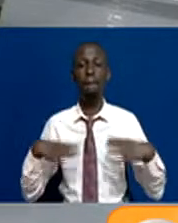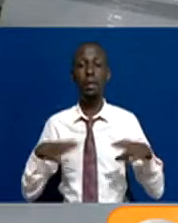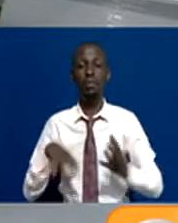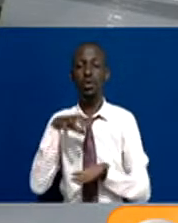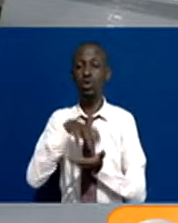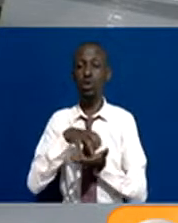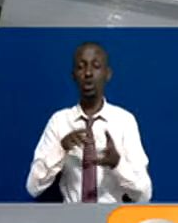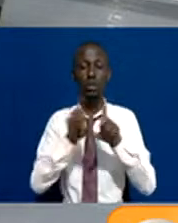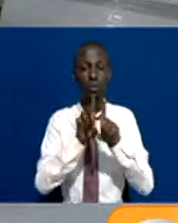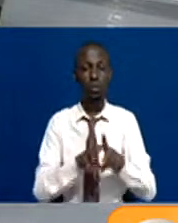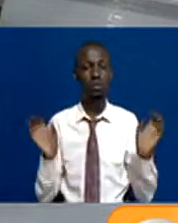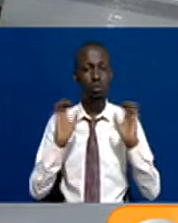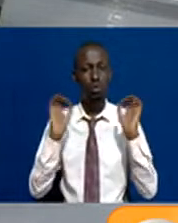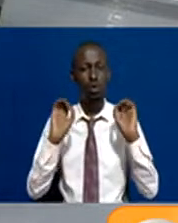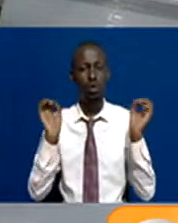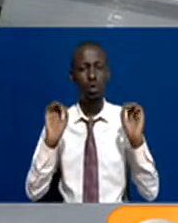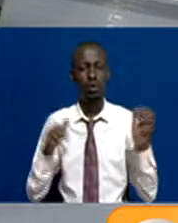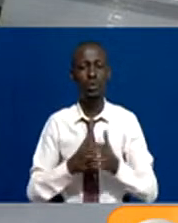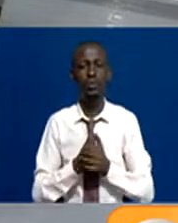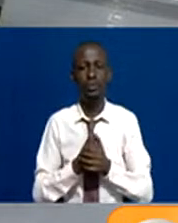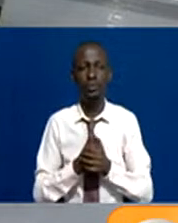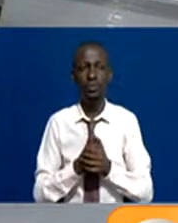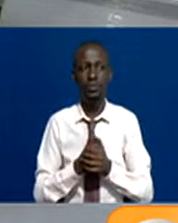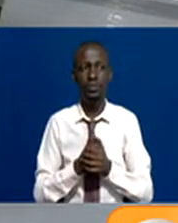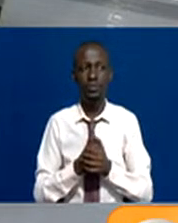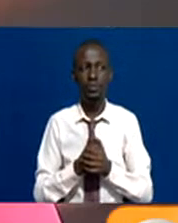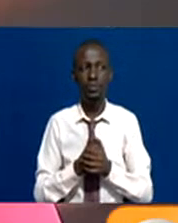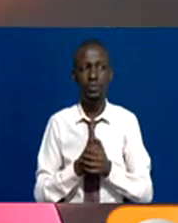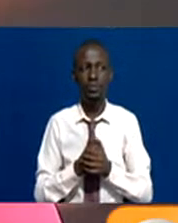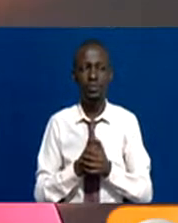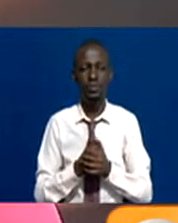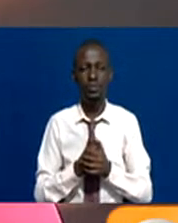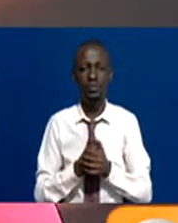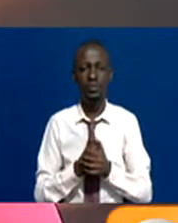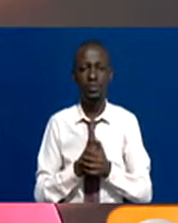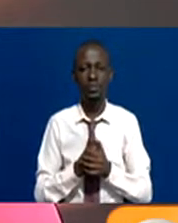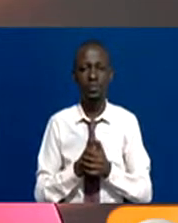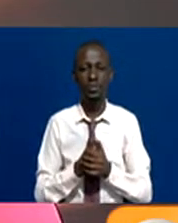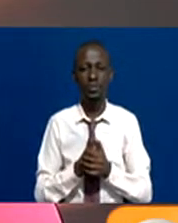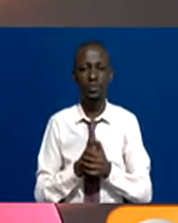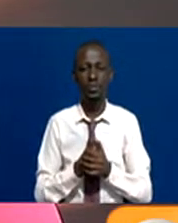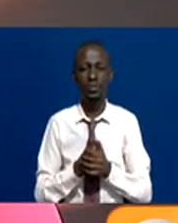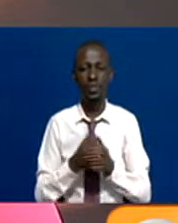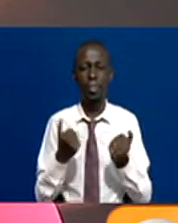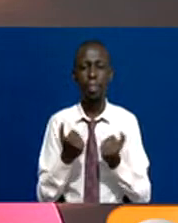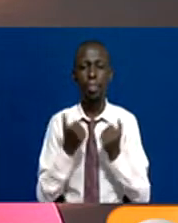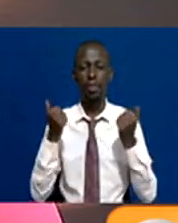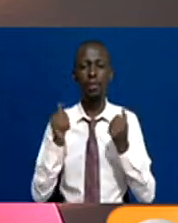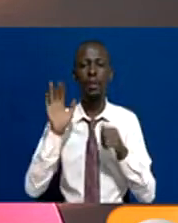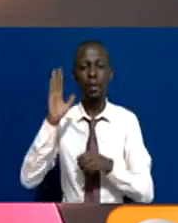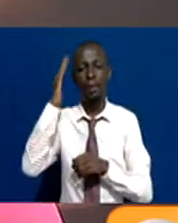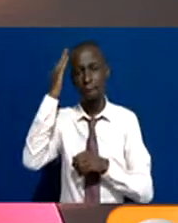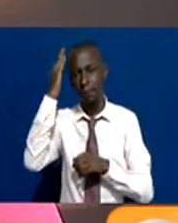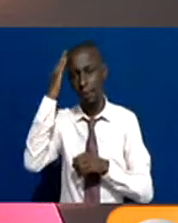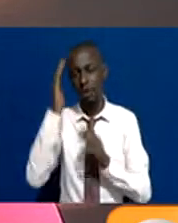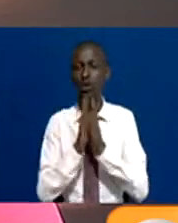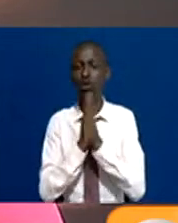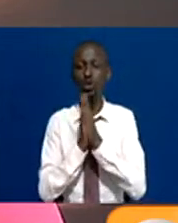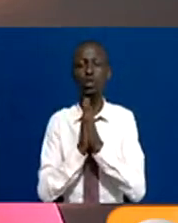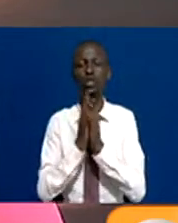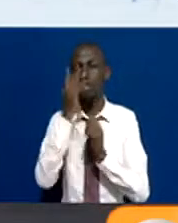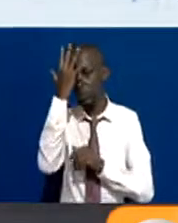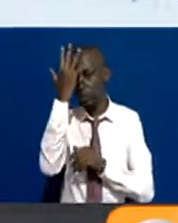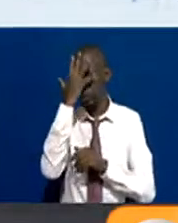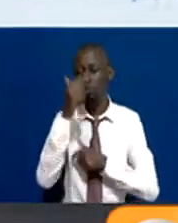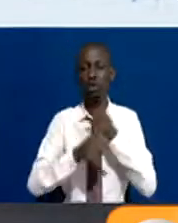you're having to maybe move a county, and, you know, and people still know probably where you are and your story, and the shame still